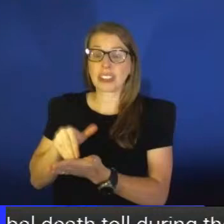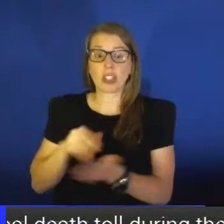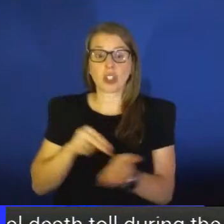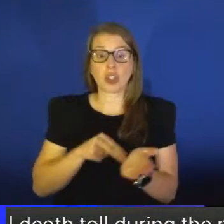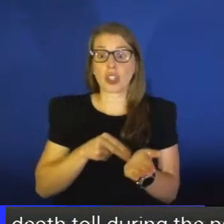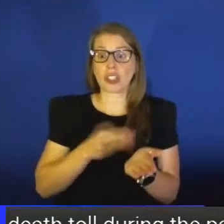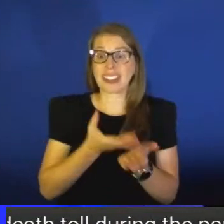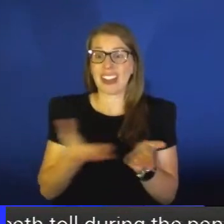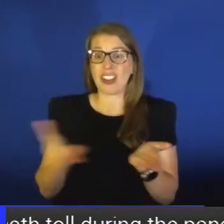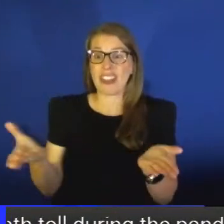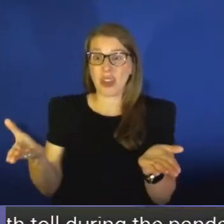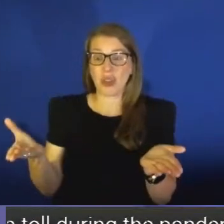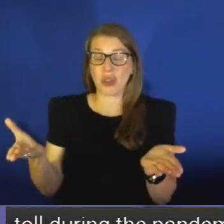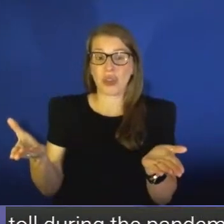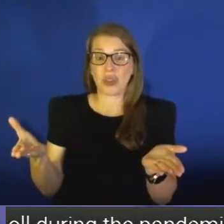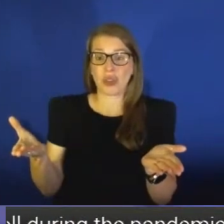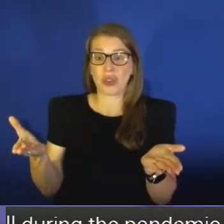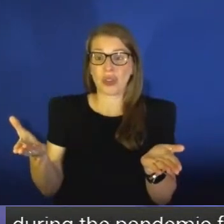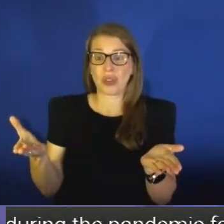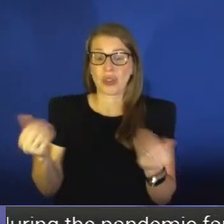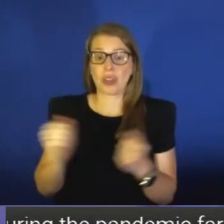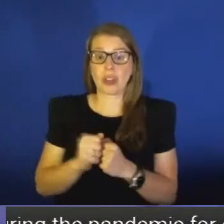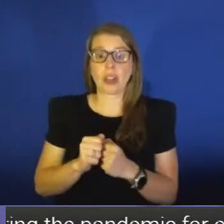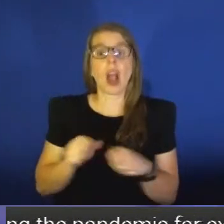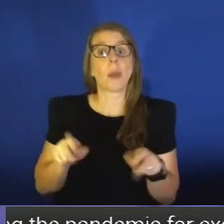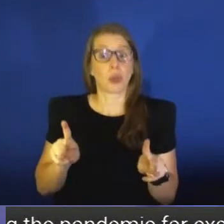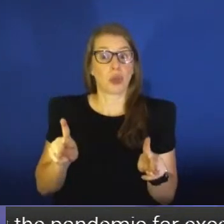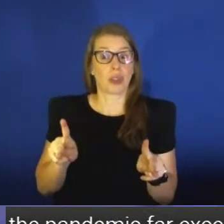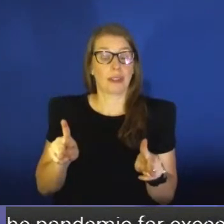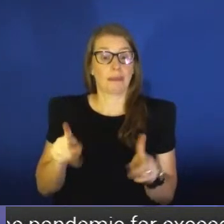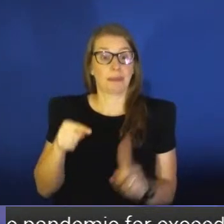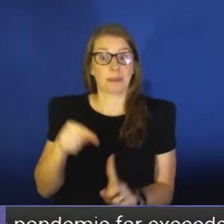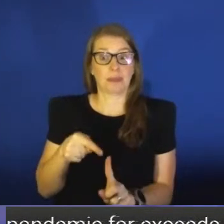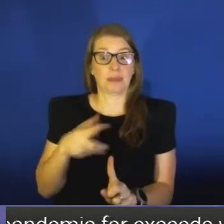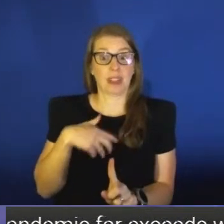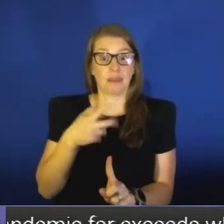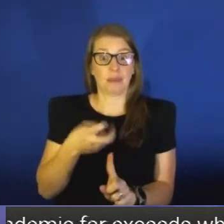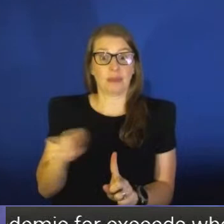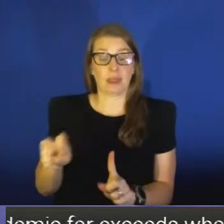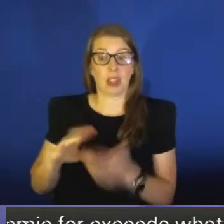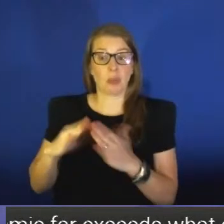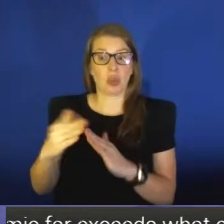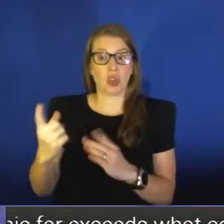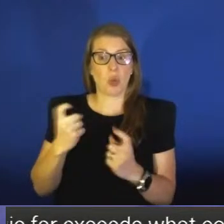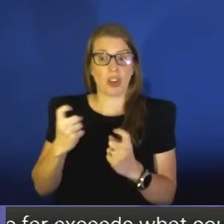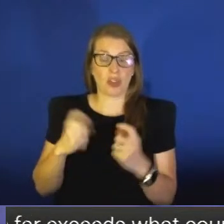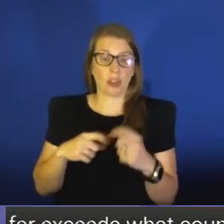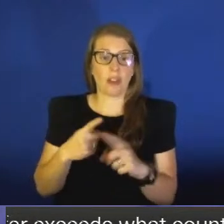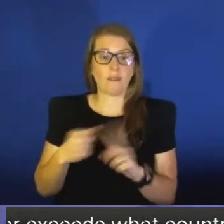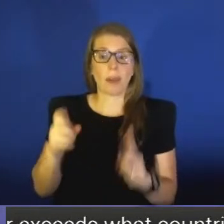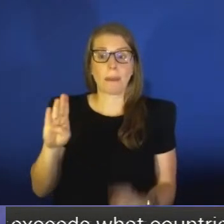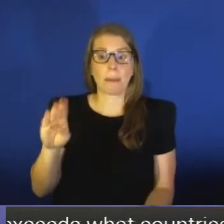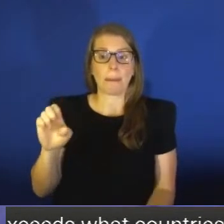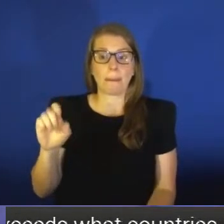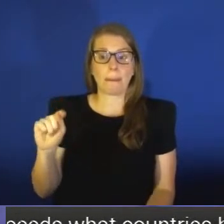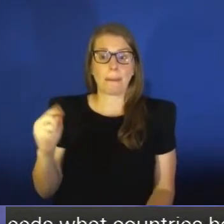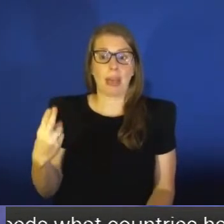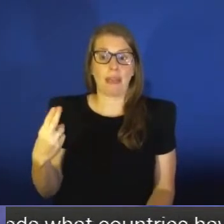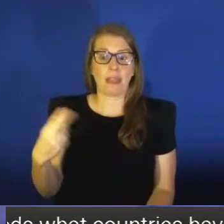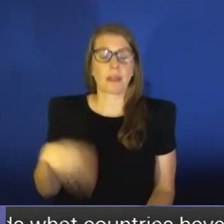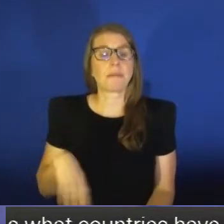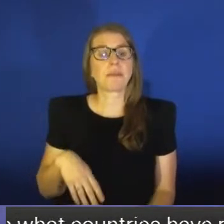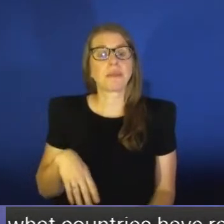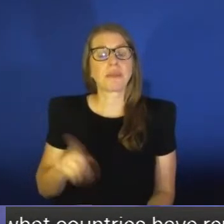provided. So speaking of opportunity, I want to segue into a community question that we have from Beth, wanting to know, where